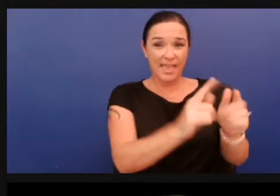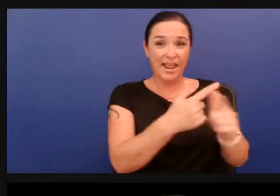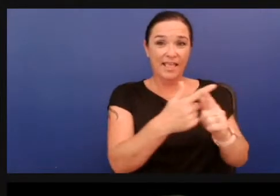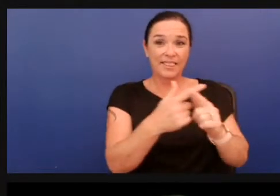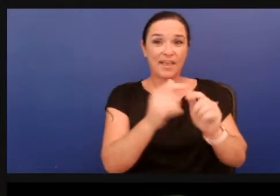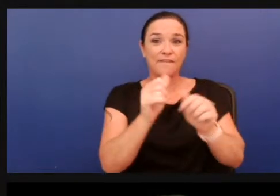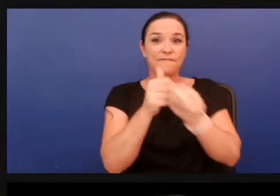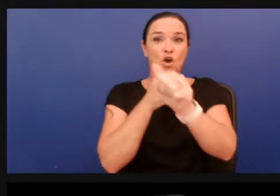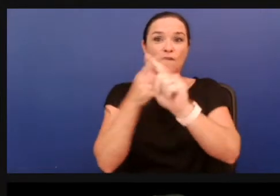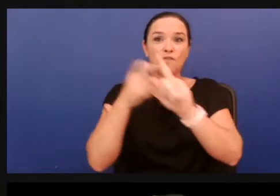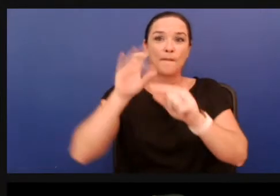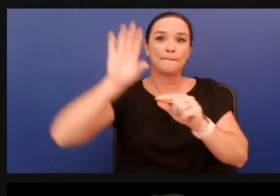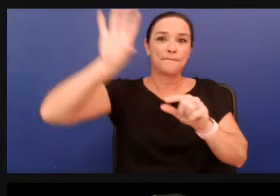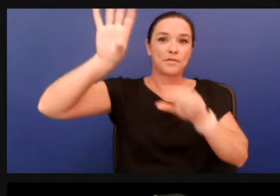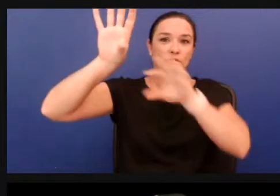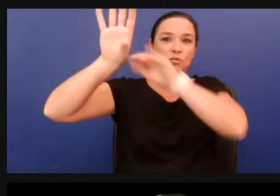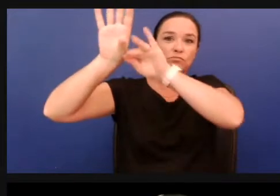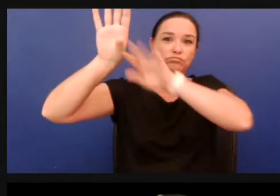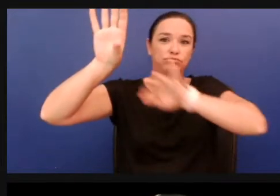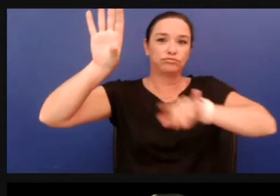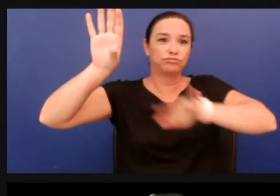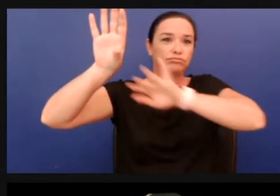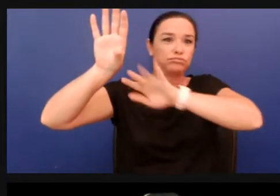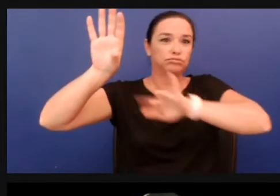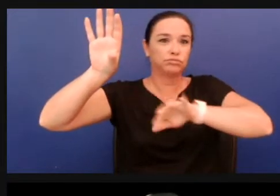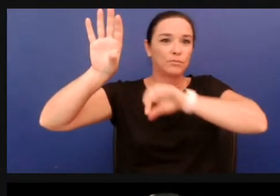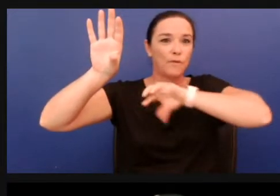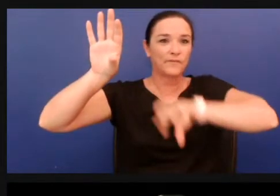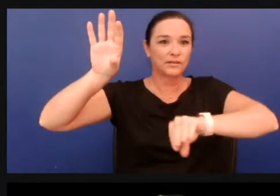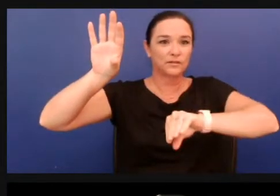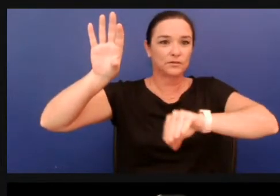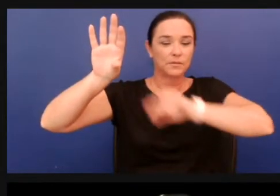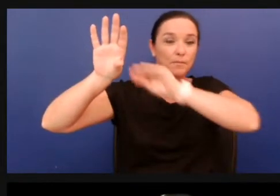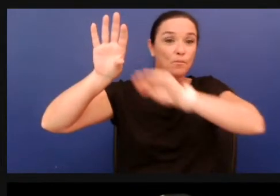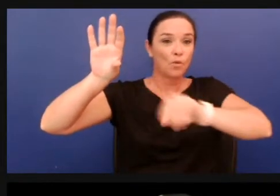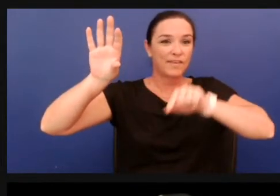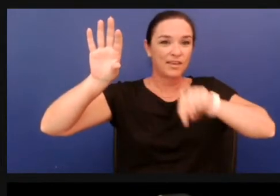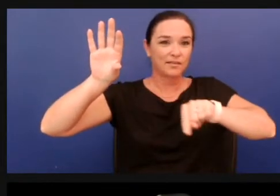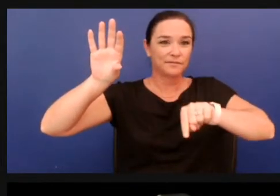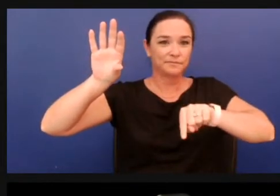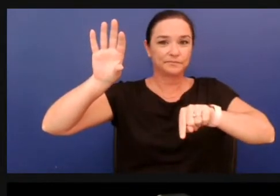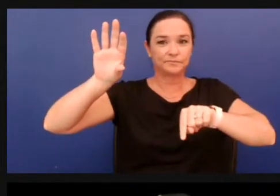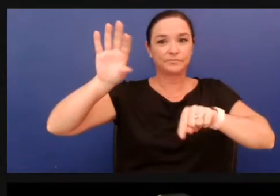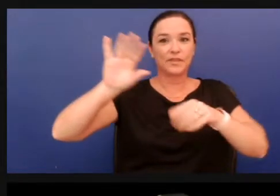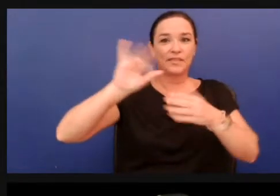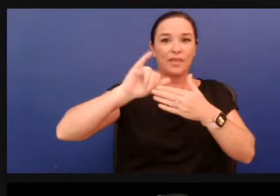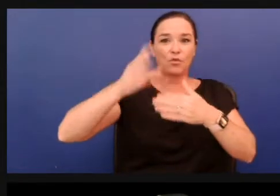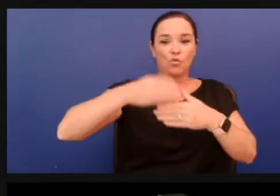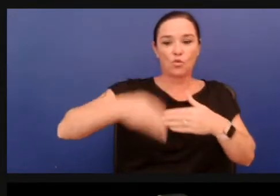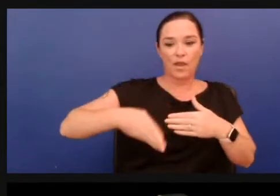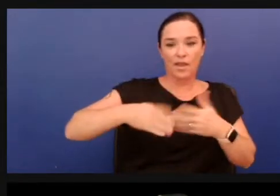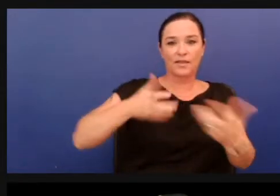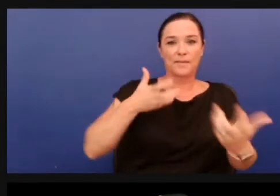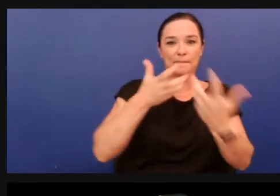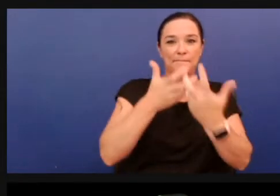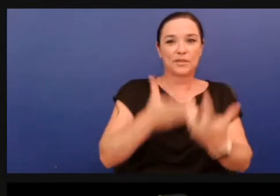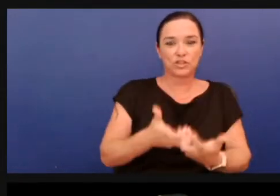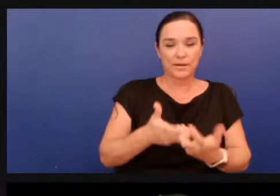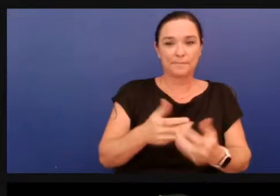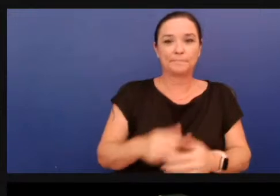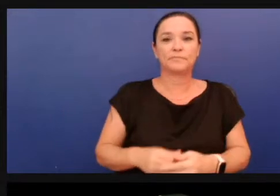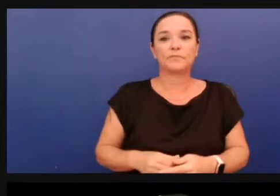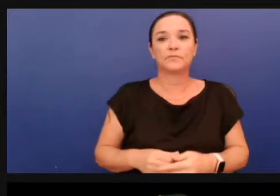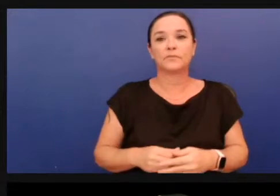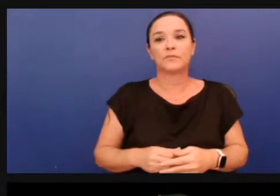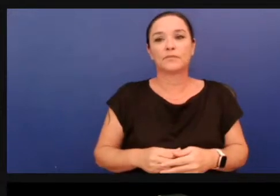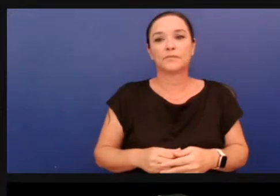here's the zone where it's starting to collect, where the dike was intruded, where they saw the cracks in the surface, all that matching up through here. Right, so similar, I